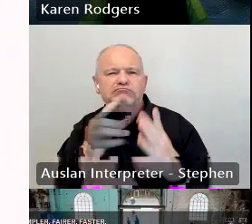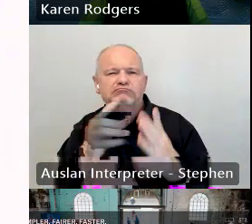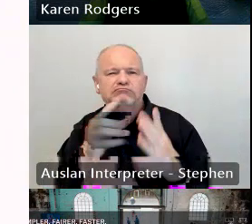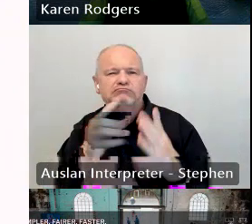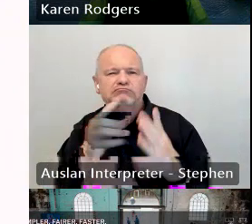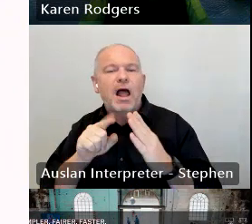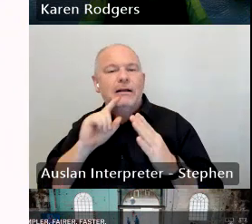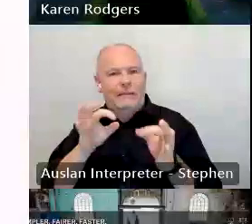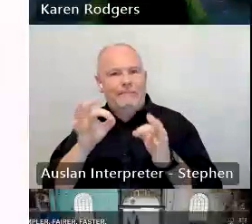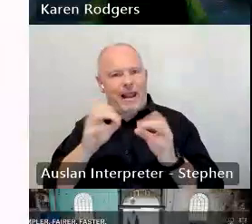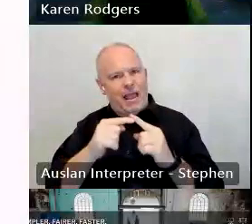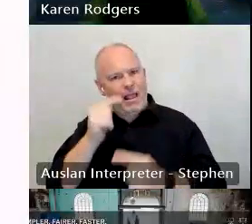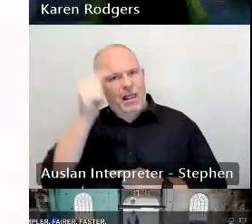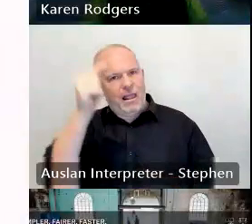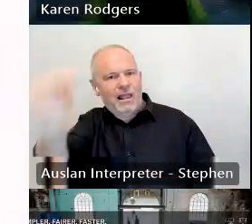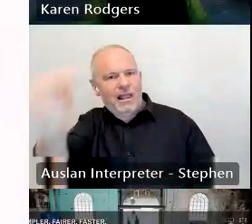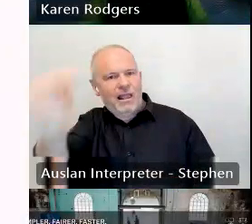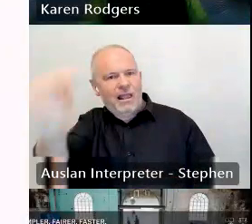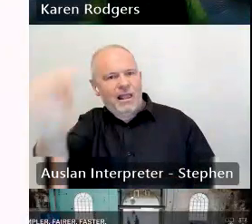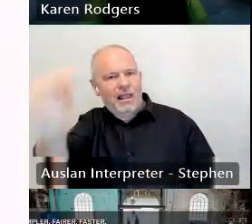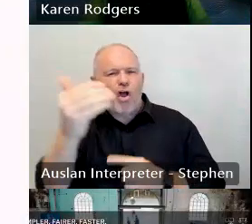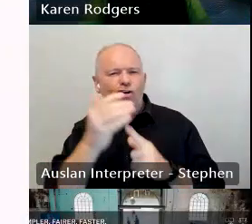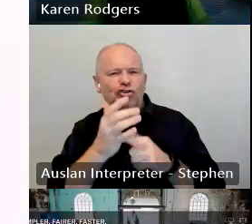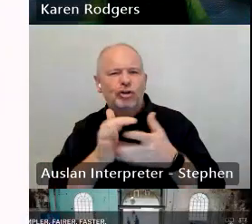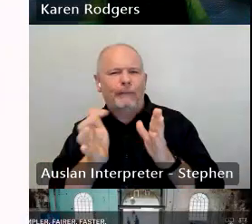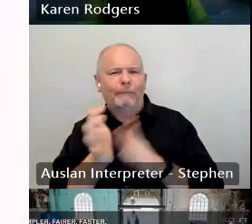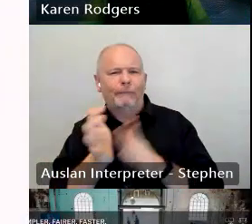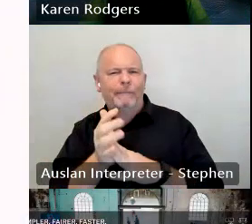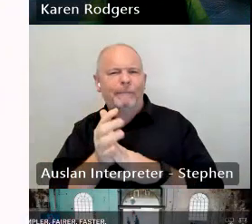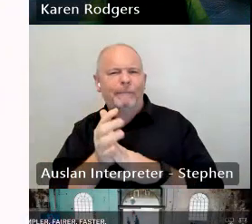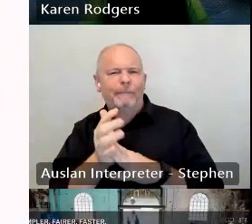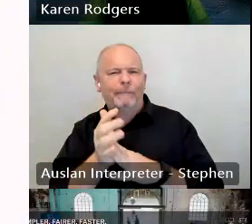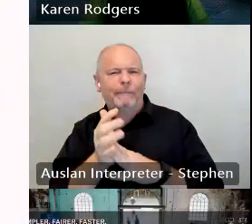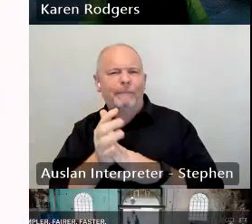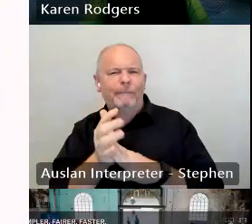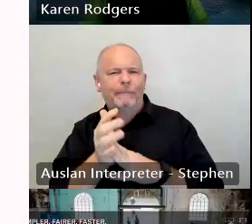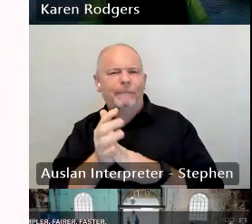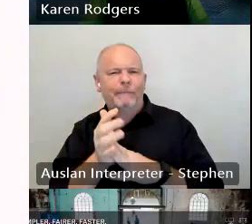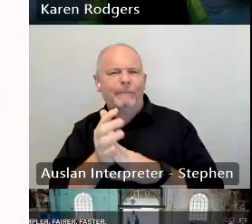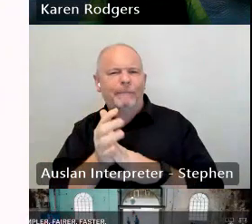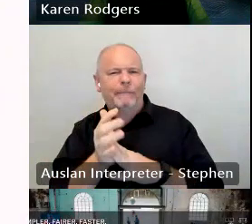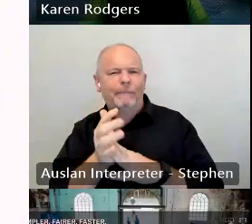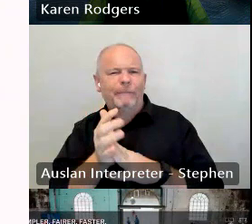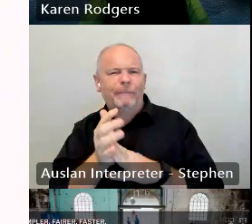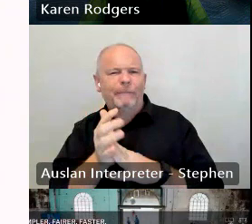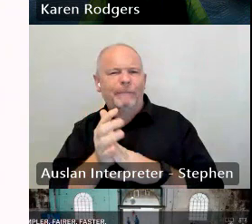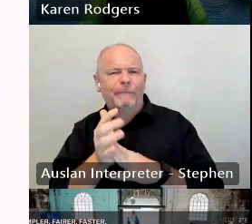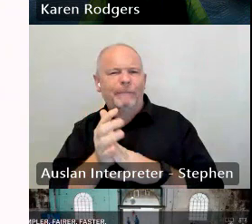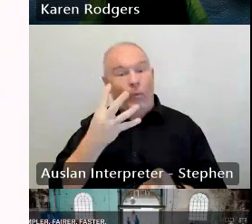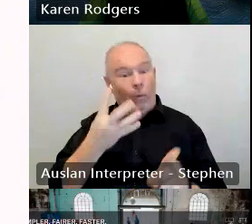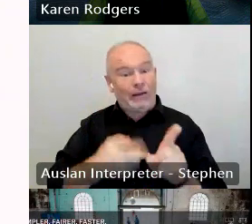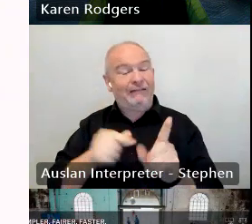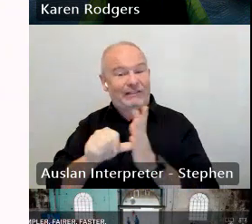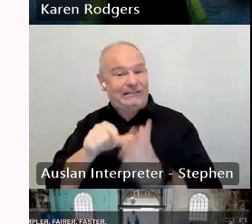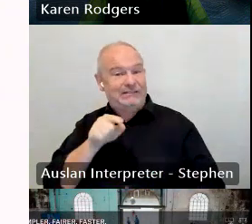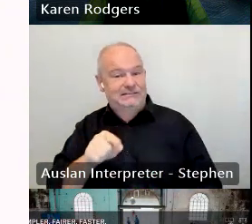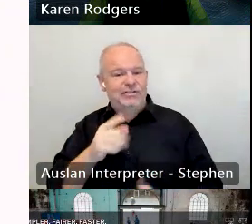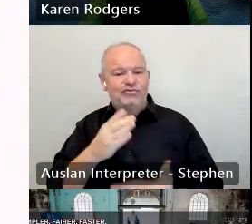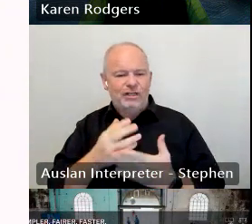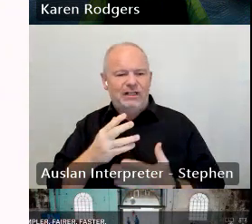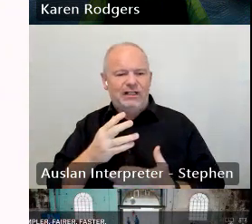to plan for a longer period than just an annual program. Our 4-year funding really looks